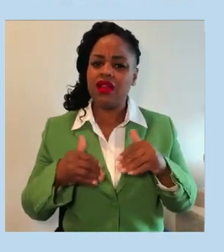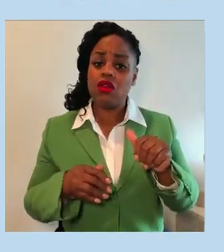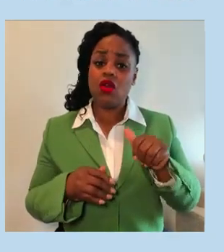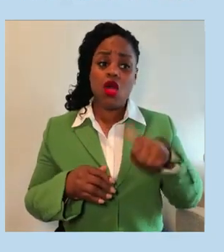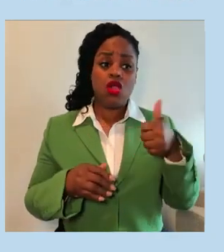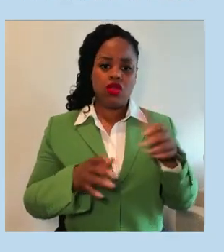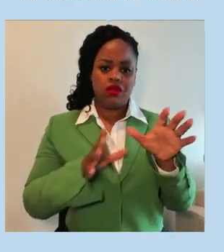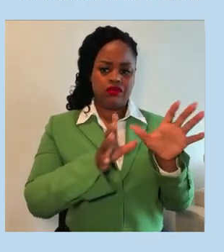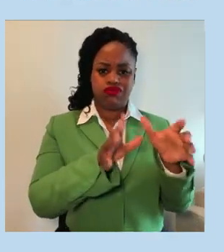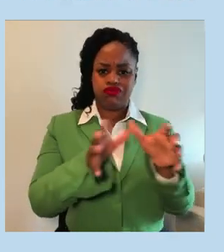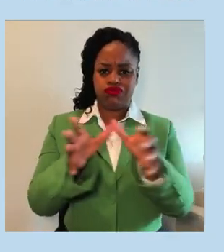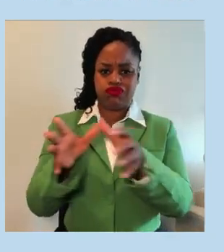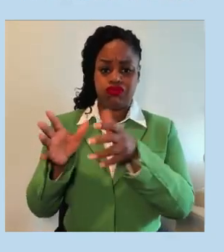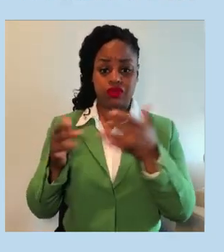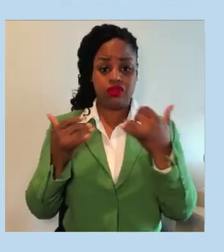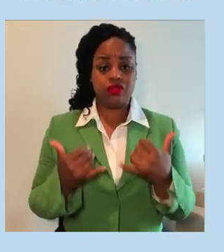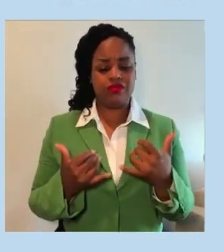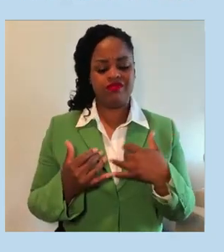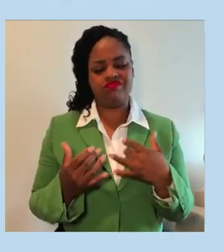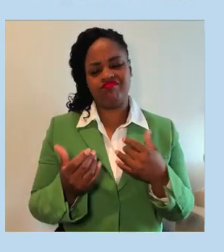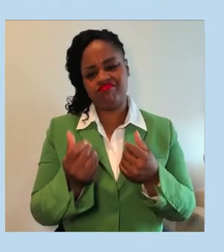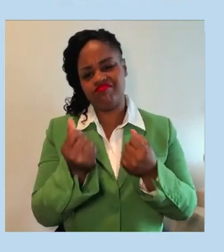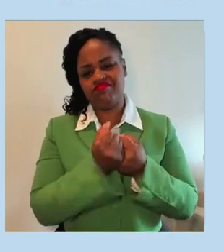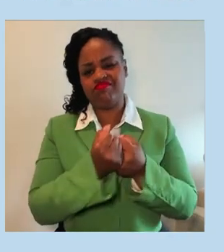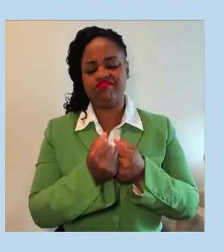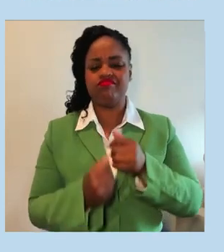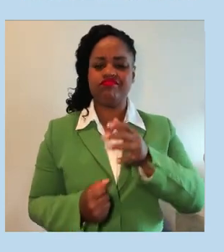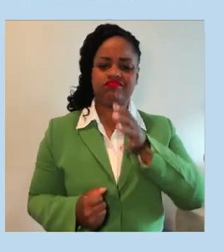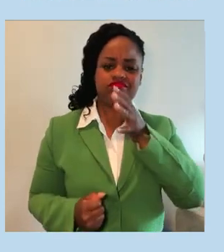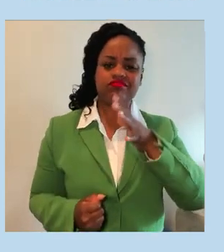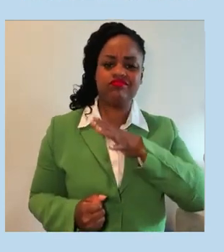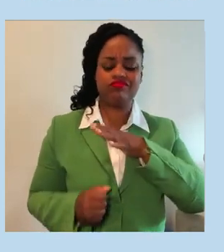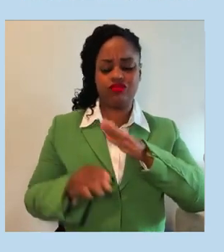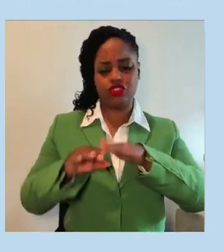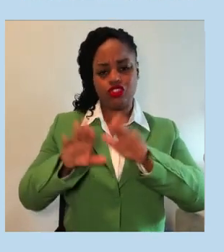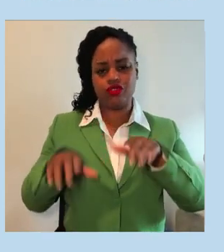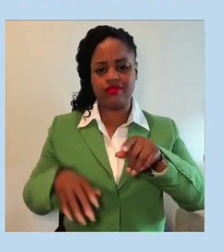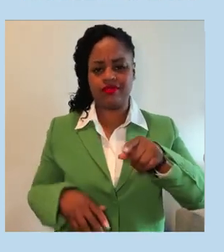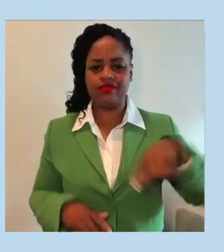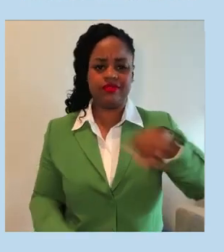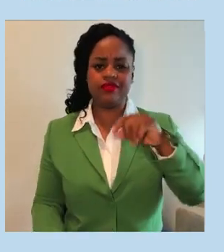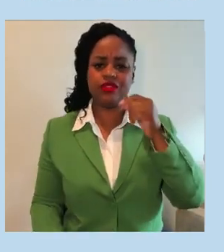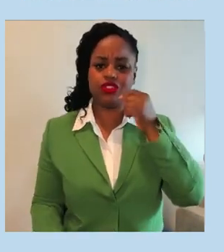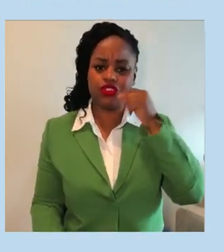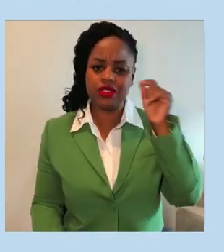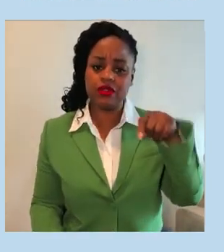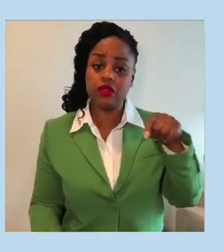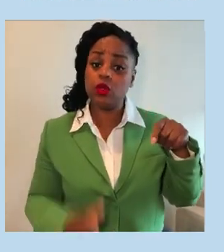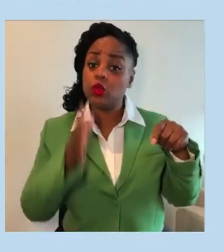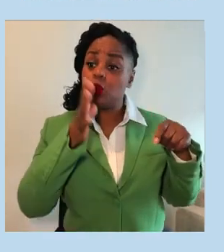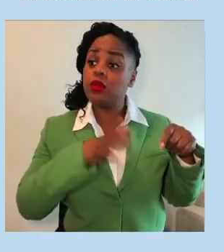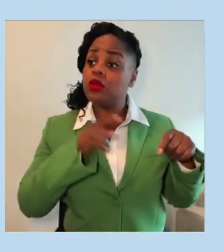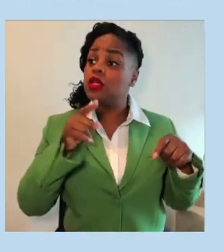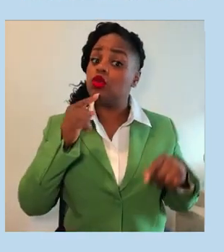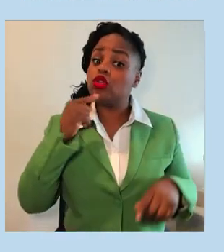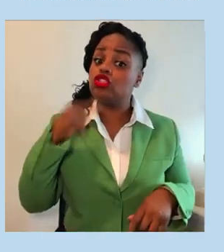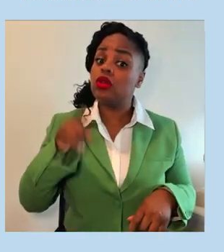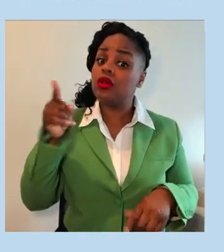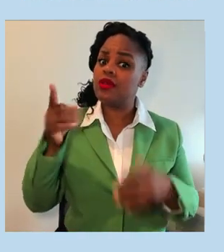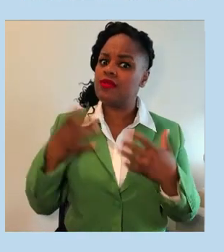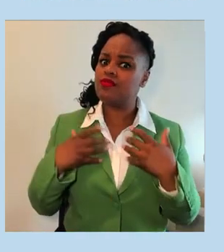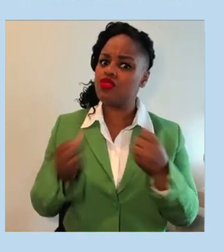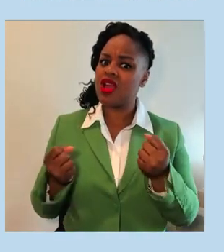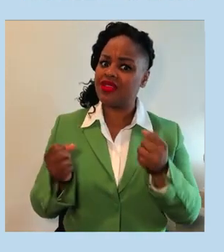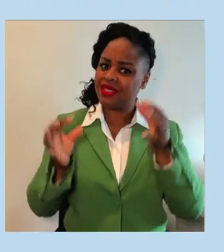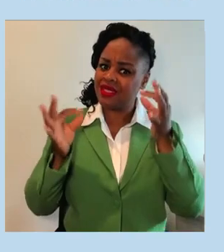and safety, and with the women of Russia who have dared to stand in protest. With that, I'd like to turn it over for a